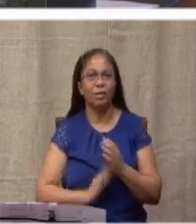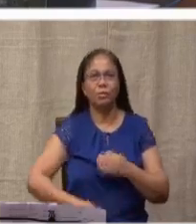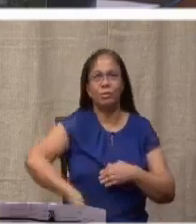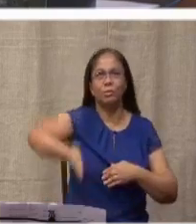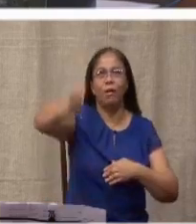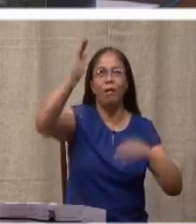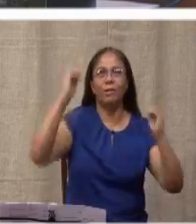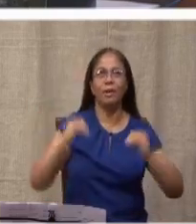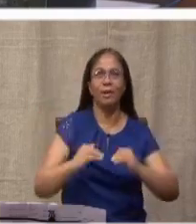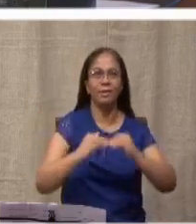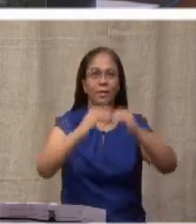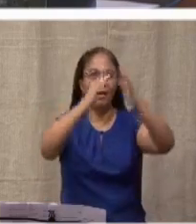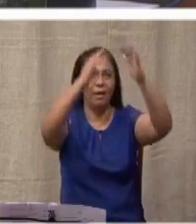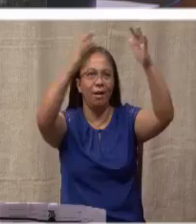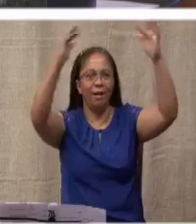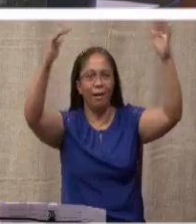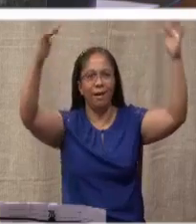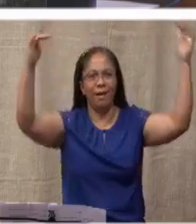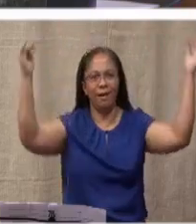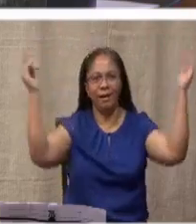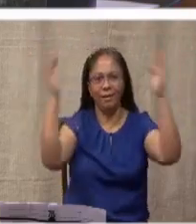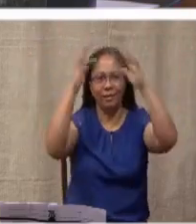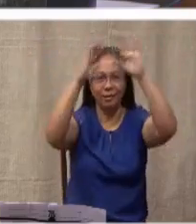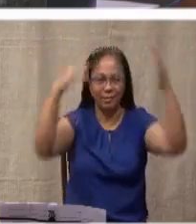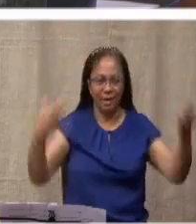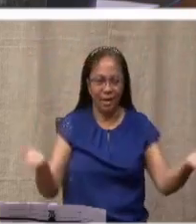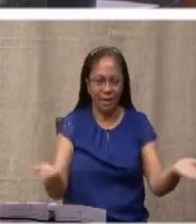glory to god in the